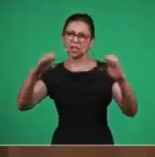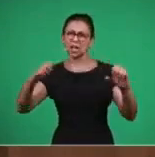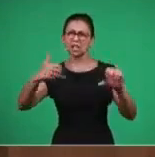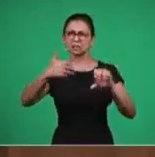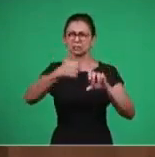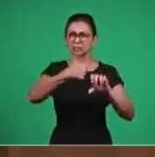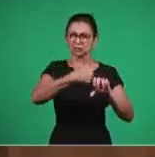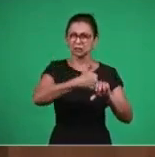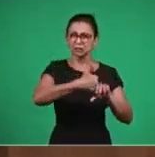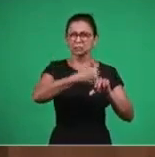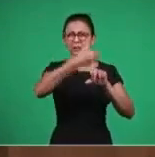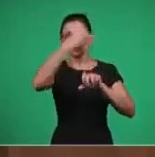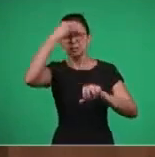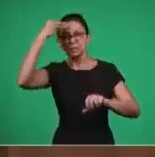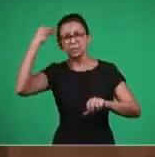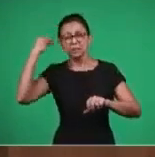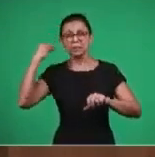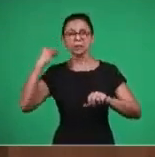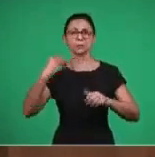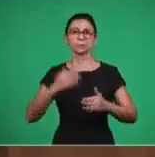gospel,